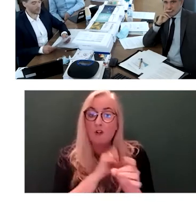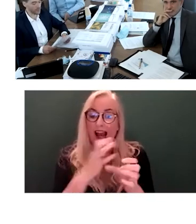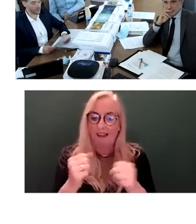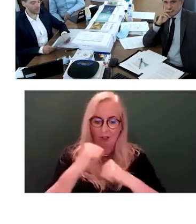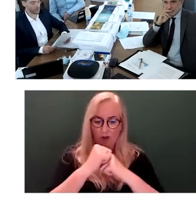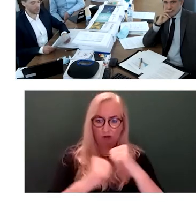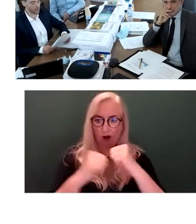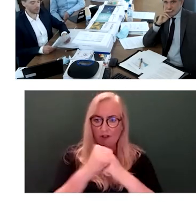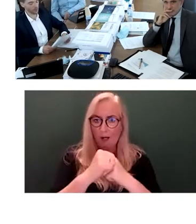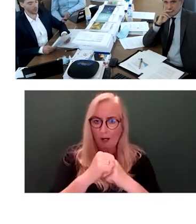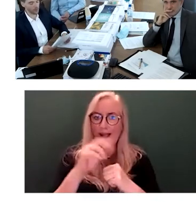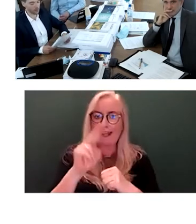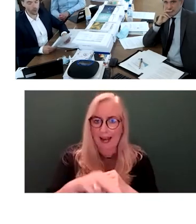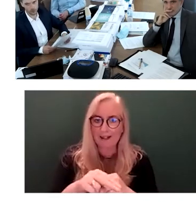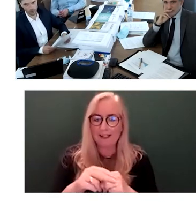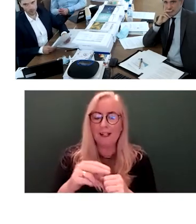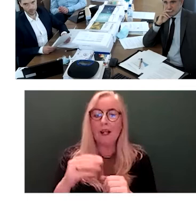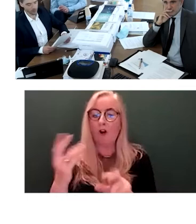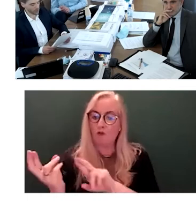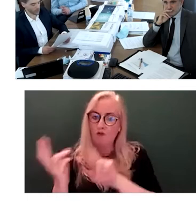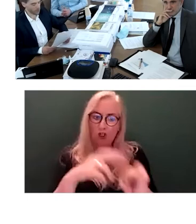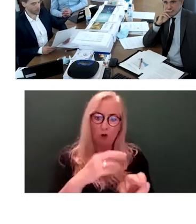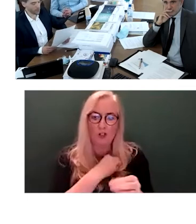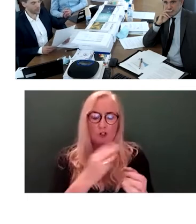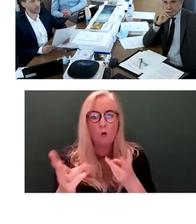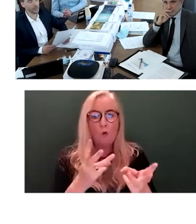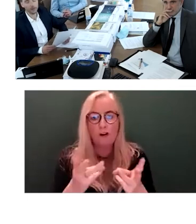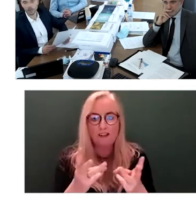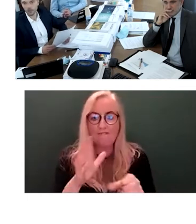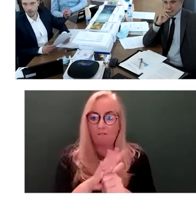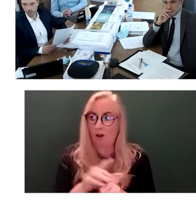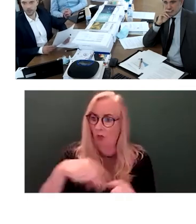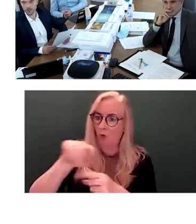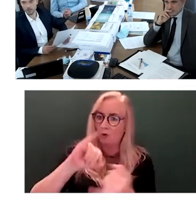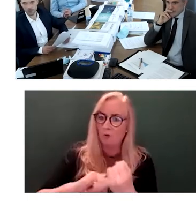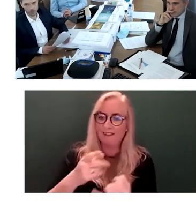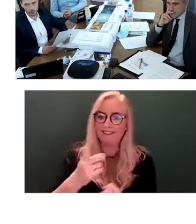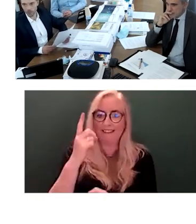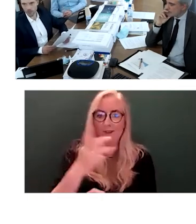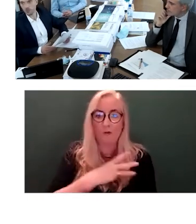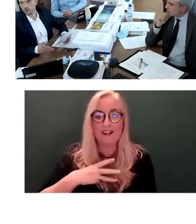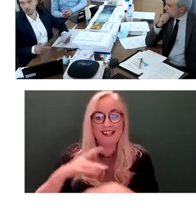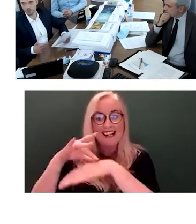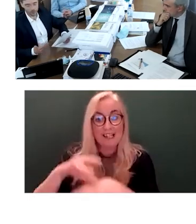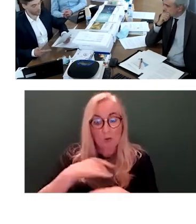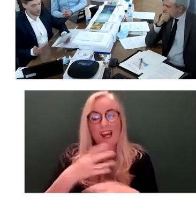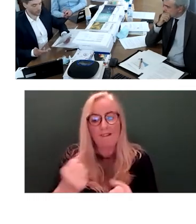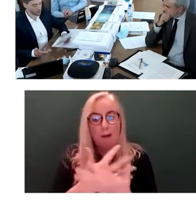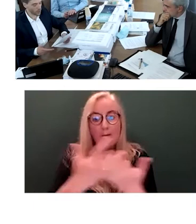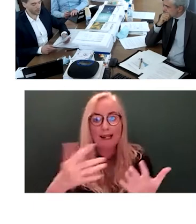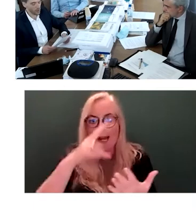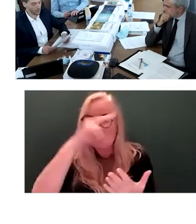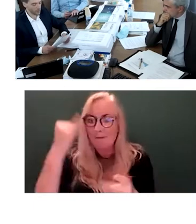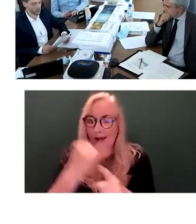that facilitates a speedy return to work of recovered employees. We note many good examples in the report. Let me just